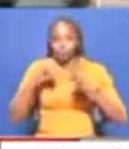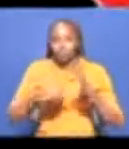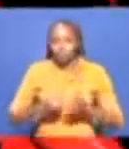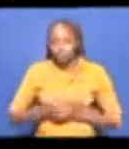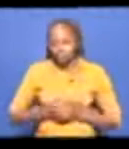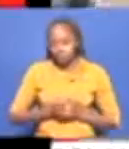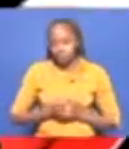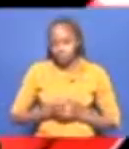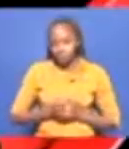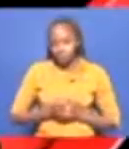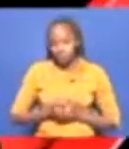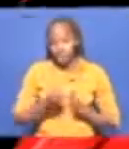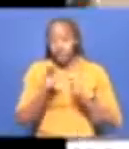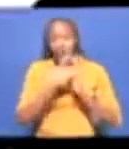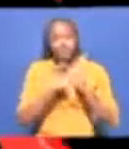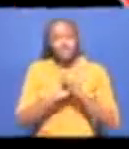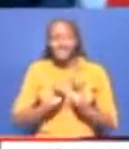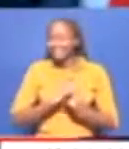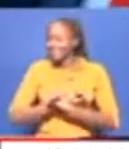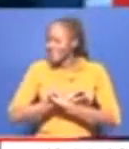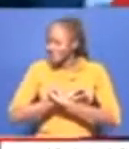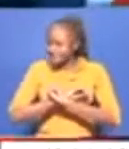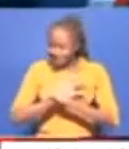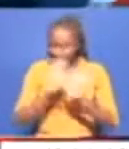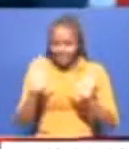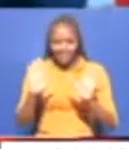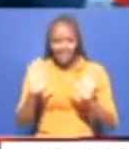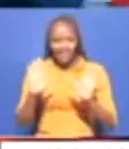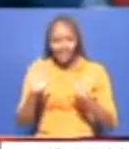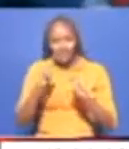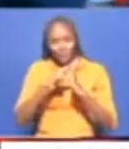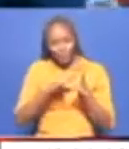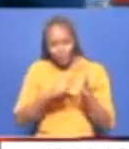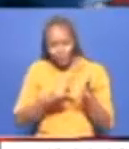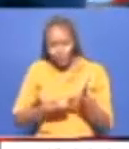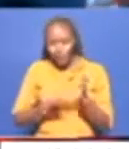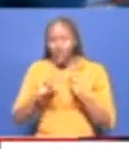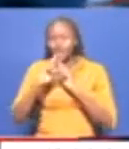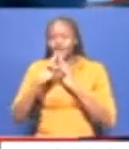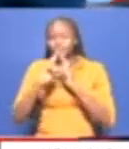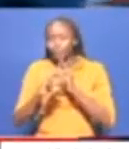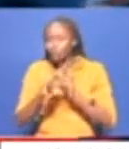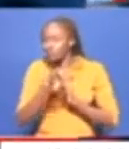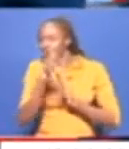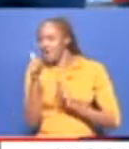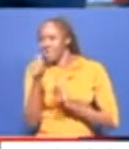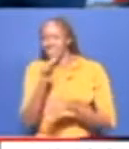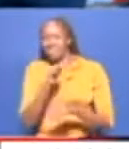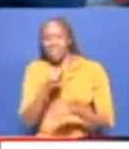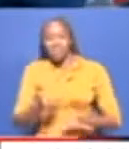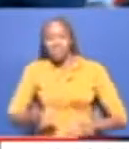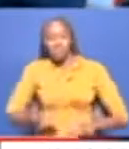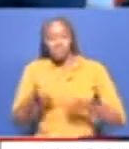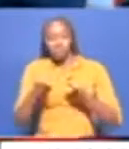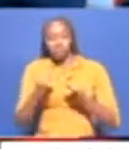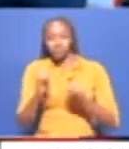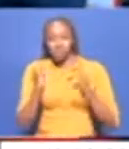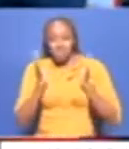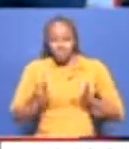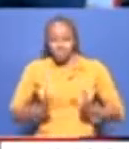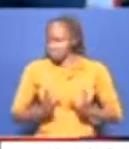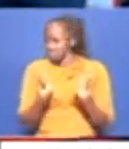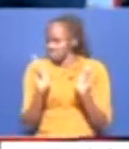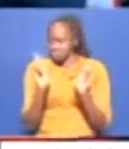The constitution is very clear on our mandate. We report to no authority or individual, and that is how this